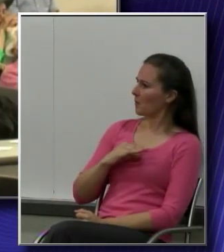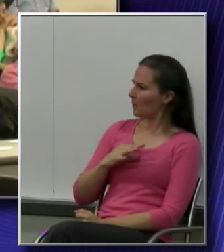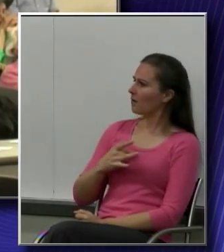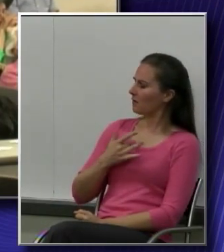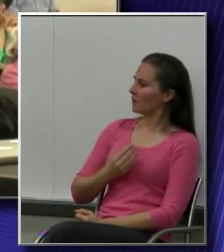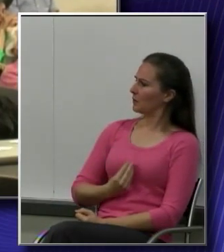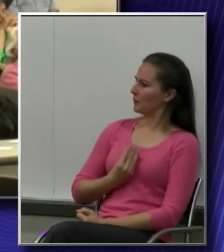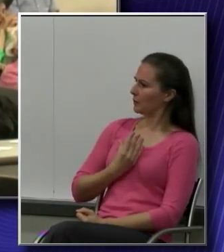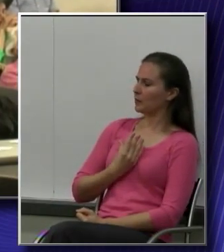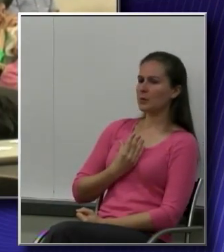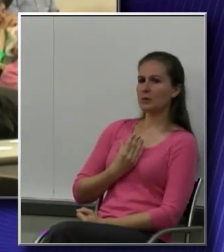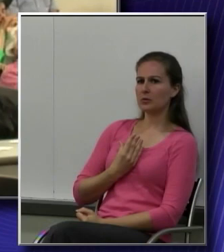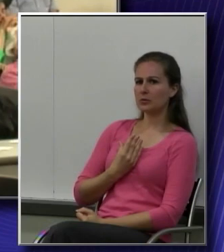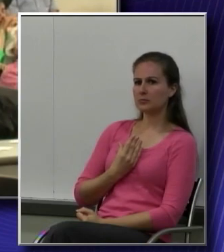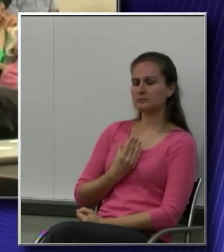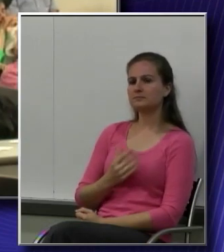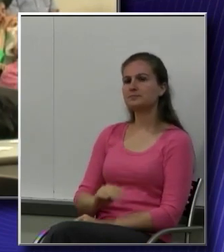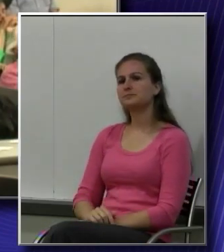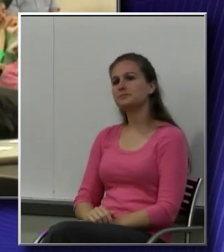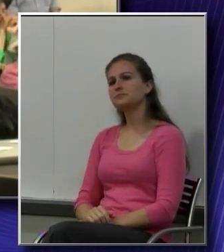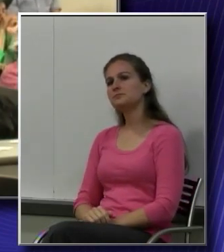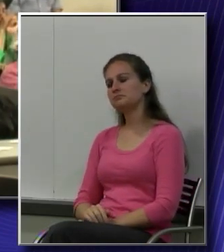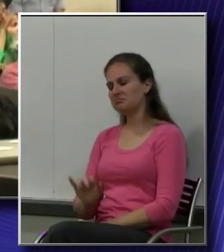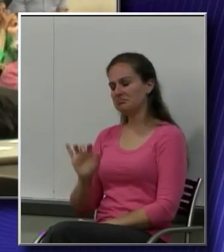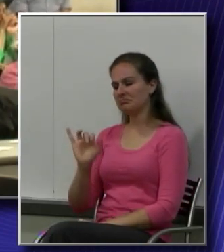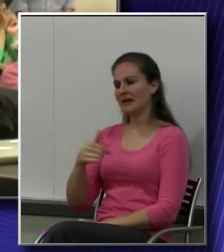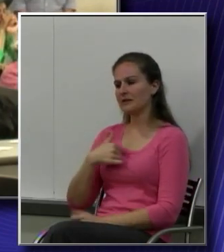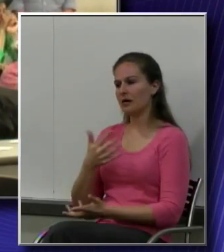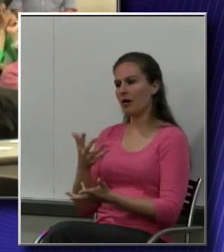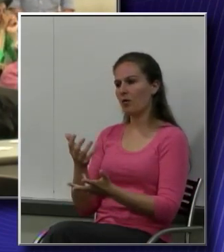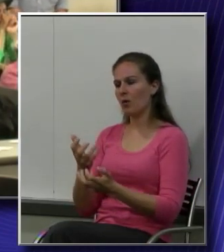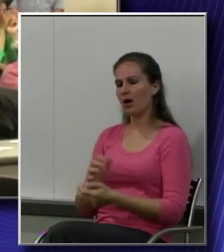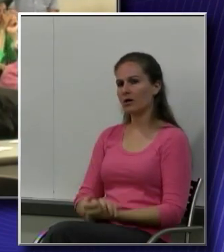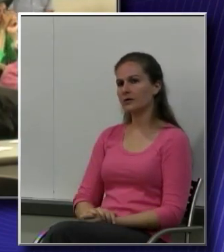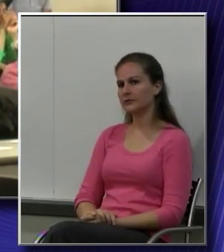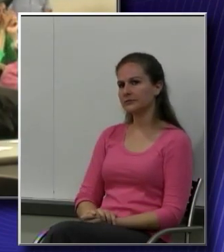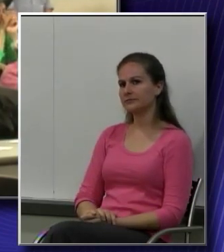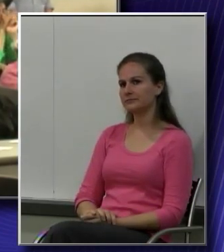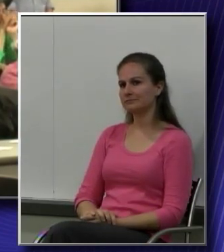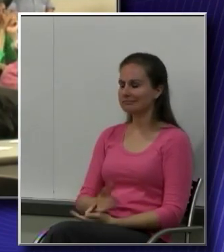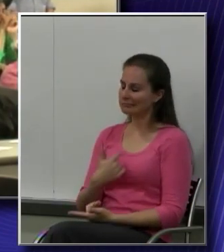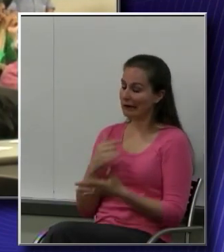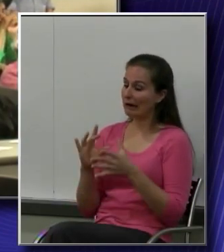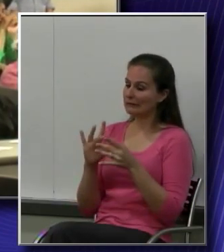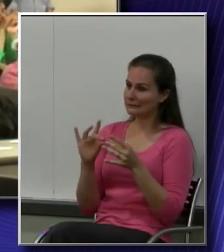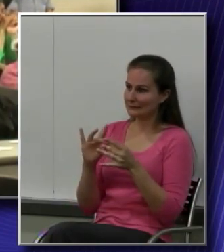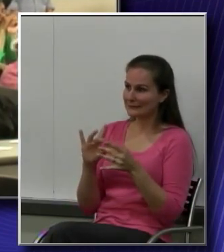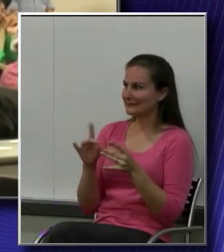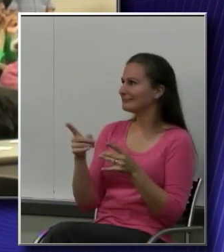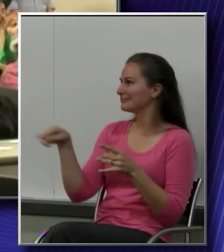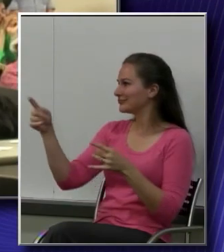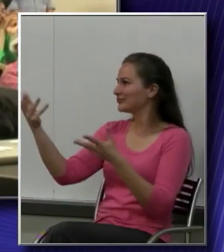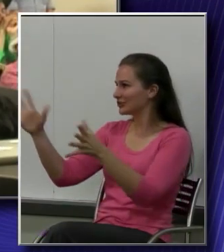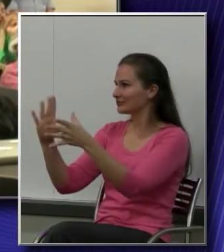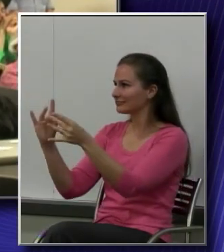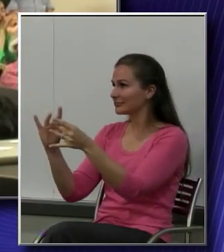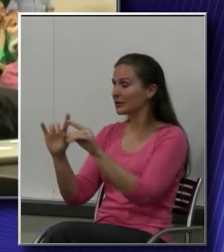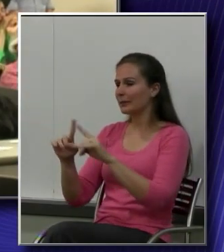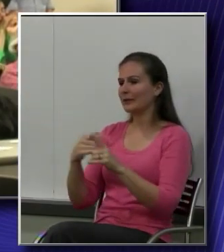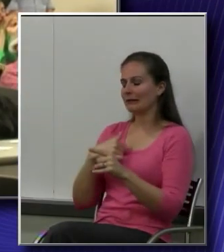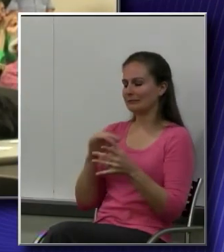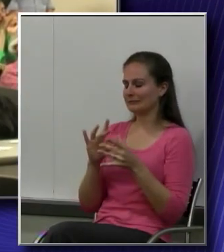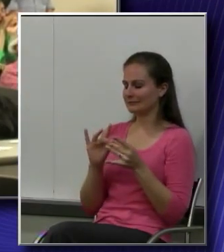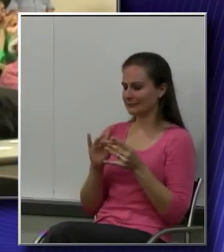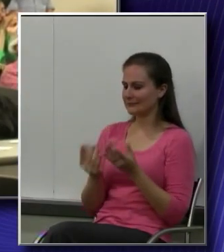see. And certainly, and it's been said many times, and I will say it one more time, the